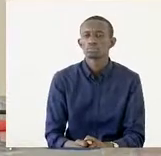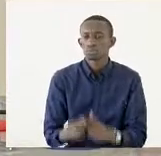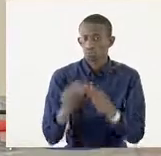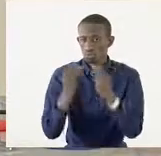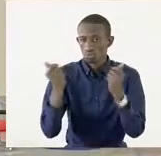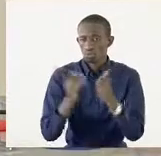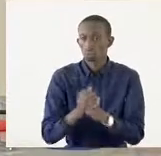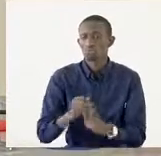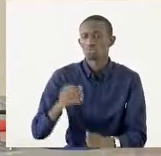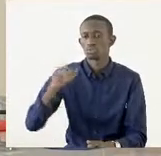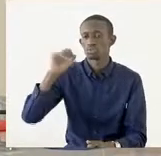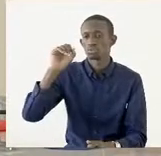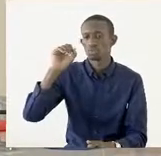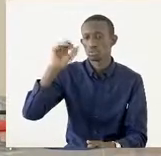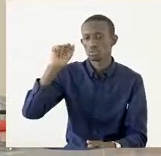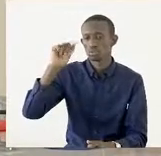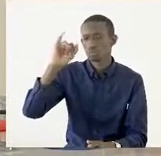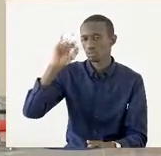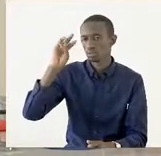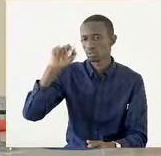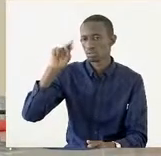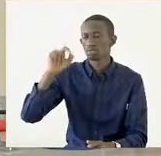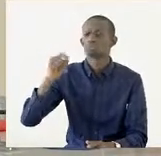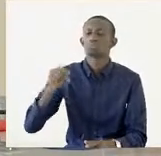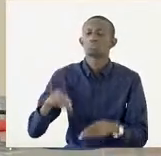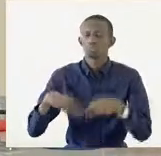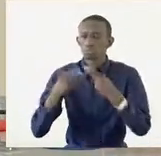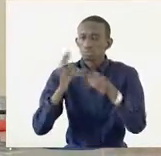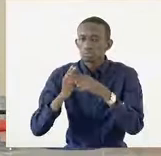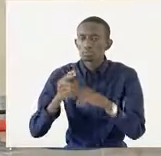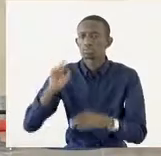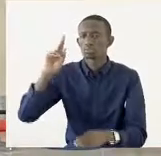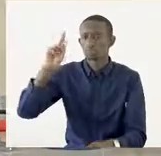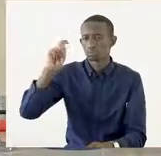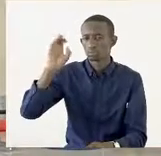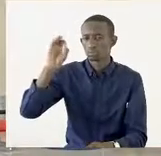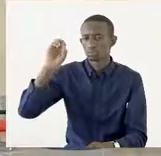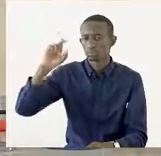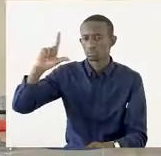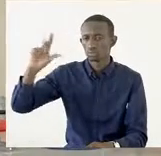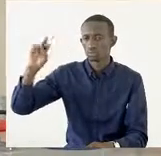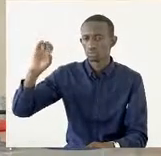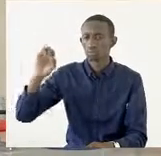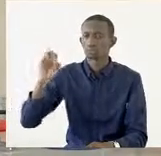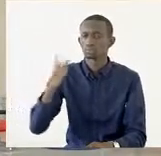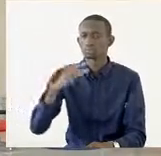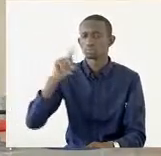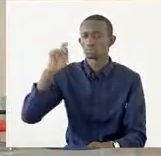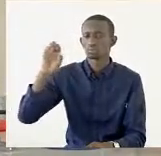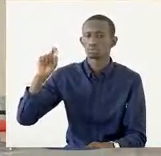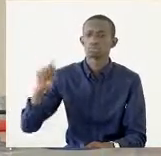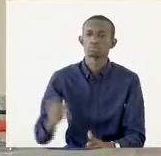in ammonia is what we call Torrens reagent. So this Torrens reagent is used